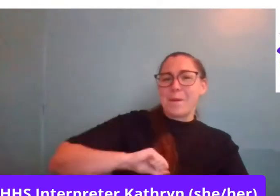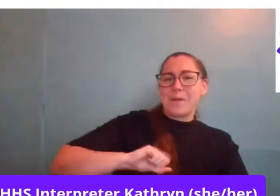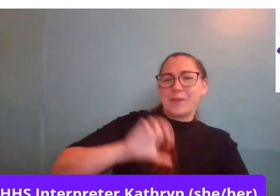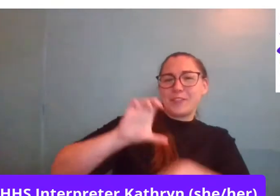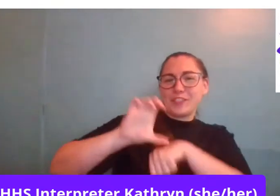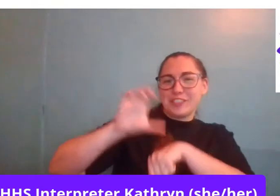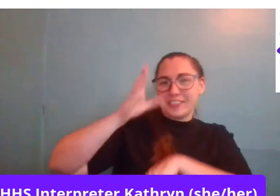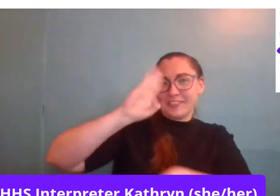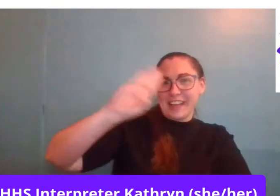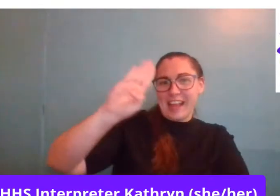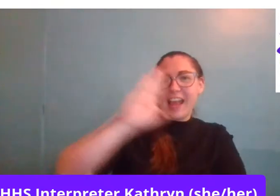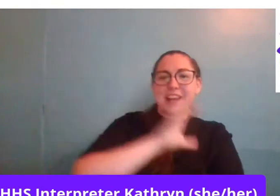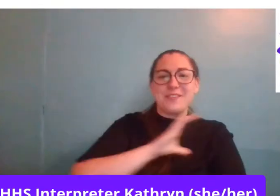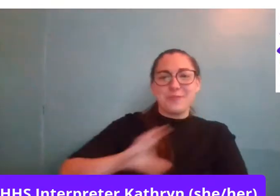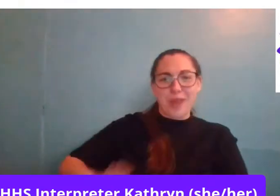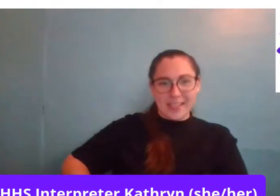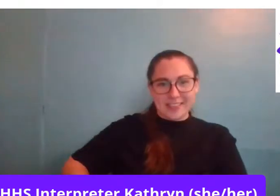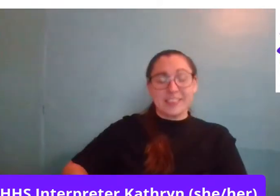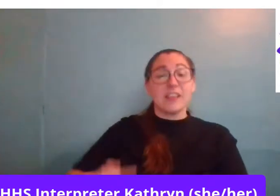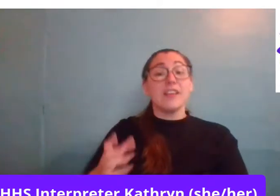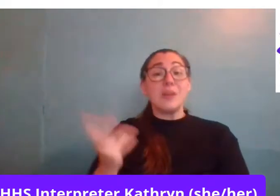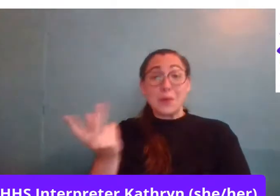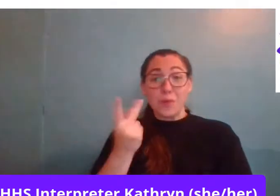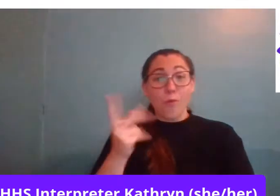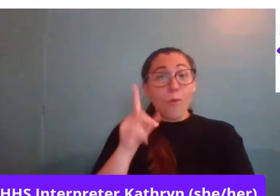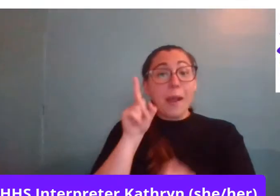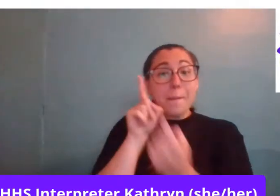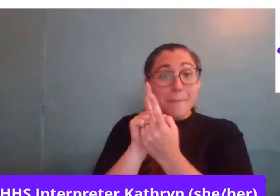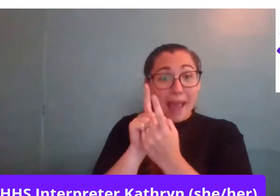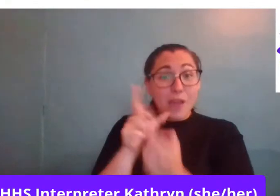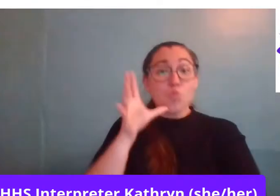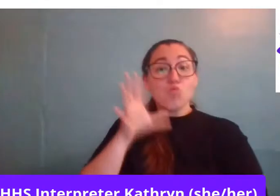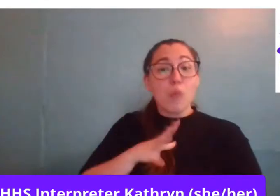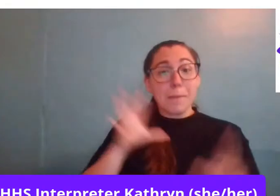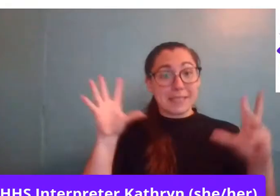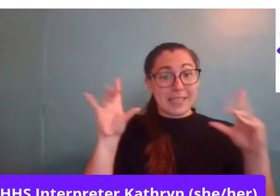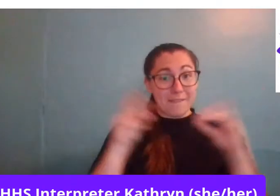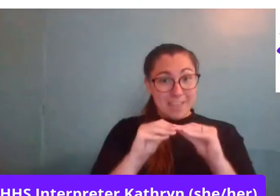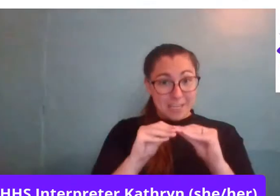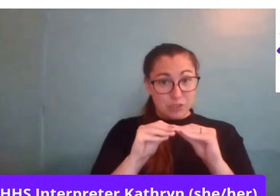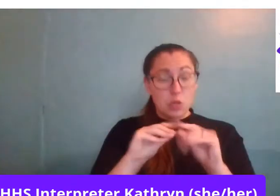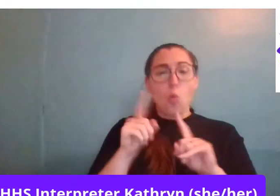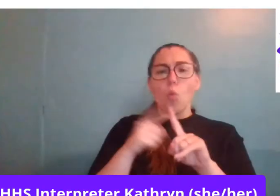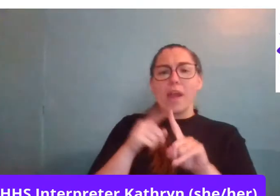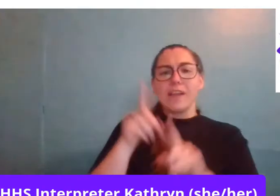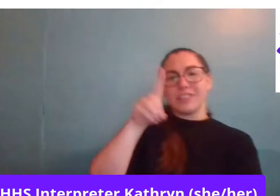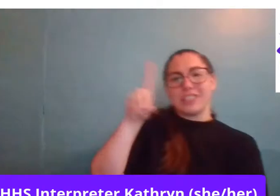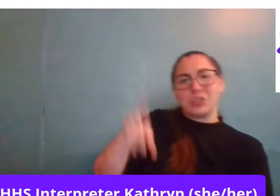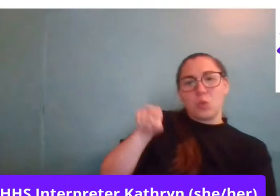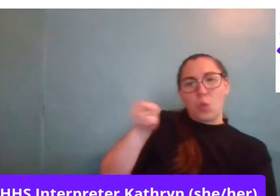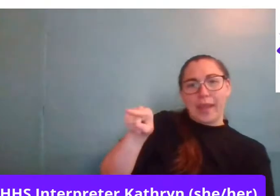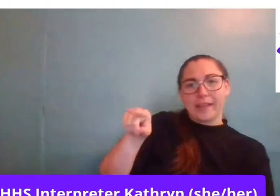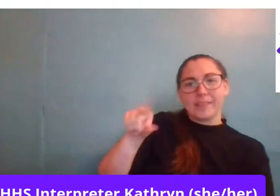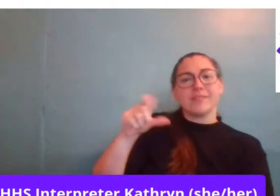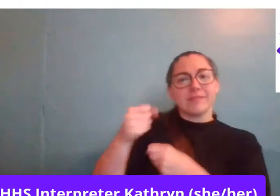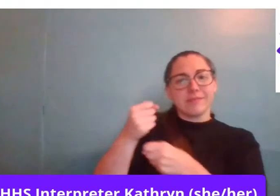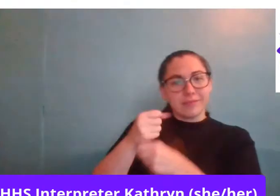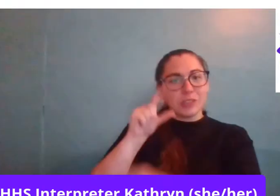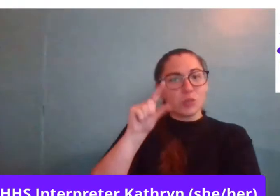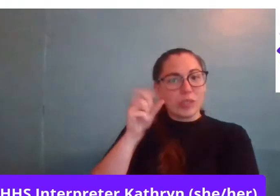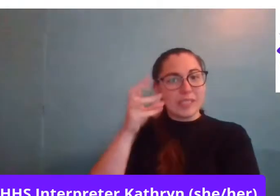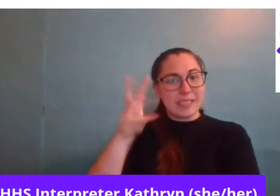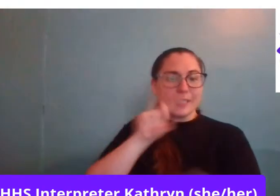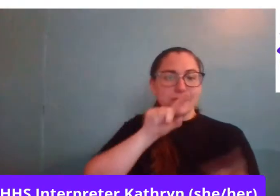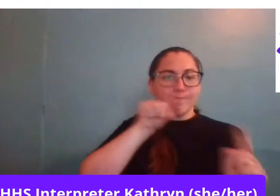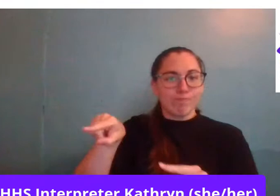Yes. And we met at the Women's Convention when it was in Detroit in 2016. And I